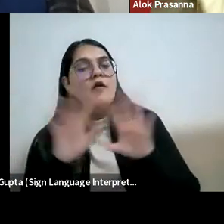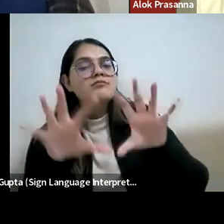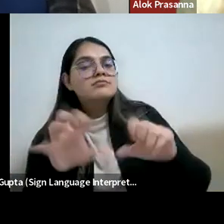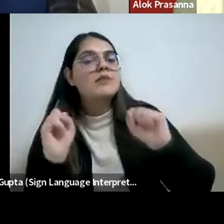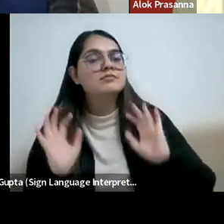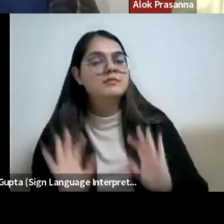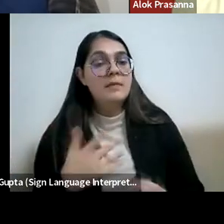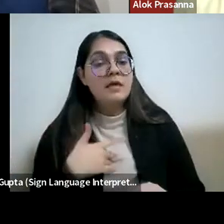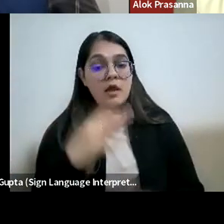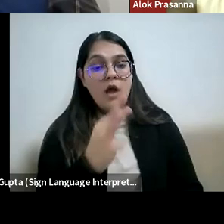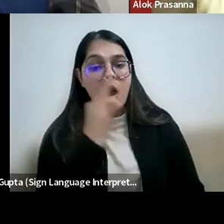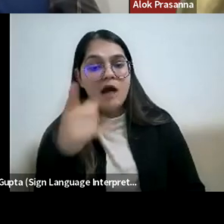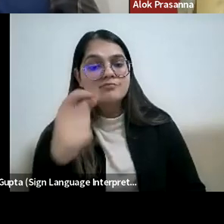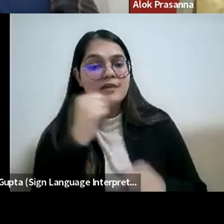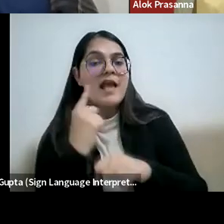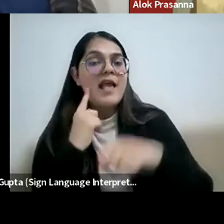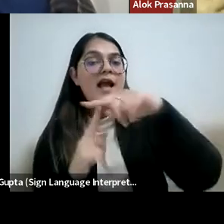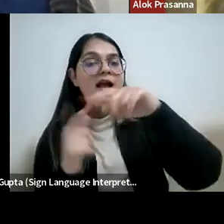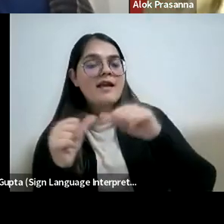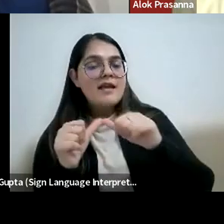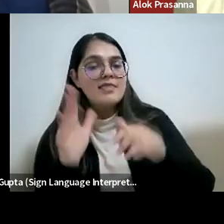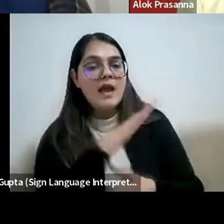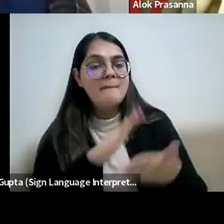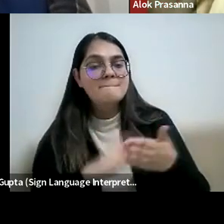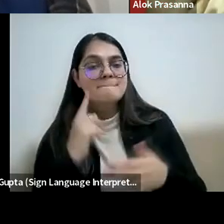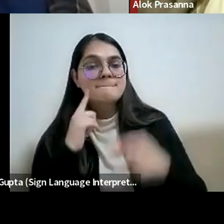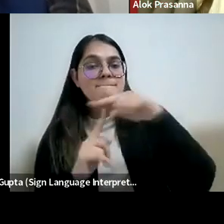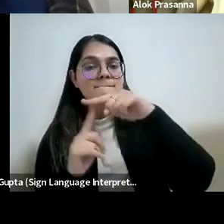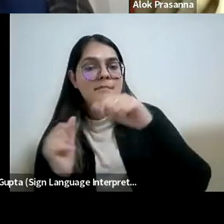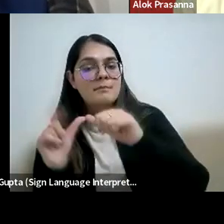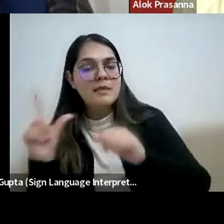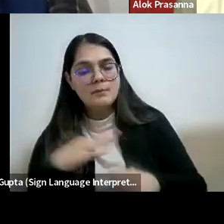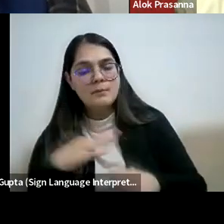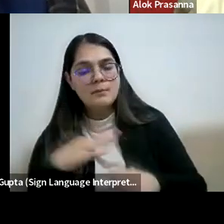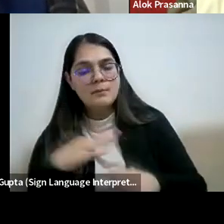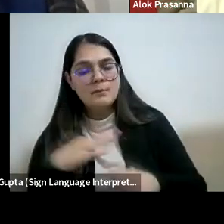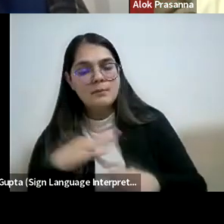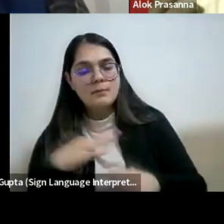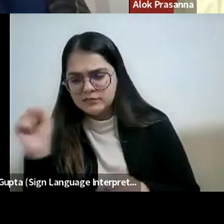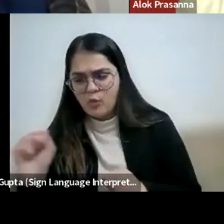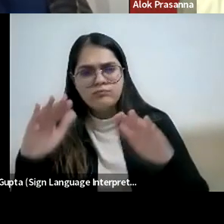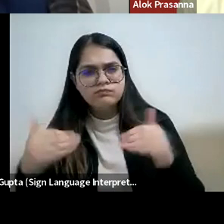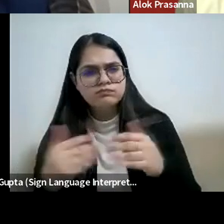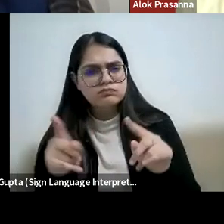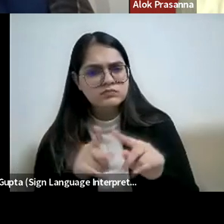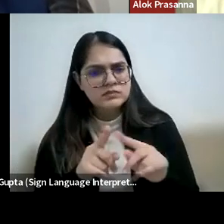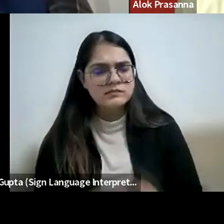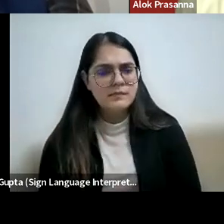Gita Mittal, following on from these two in particular interventions. We